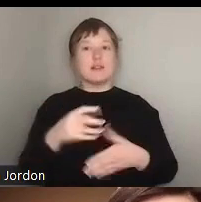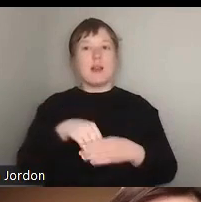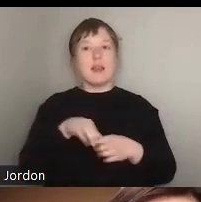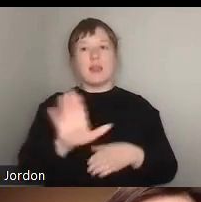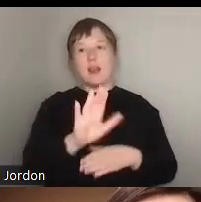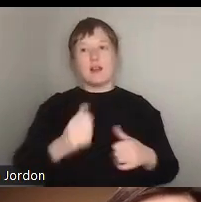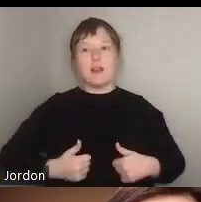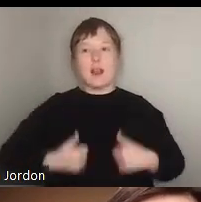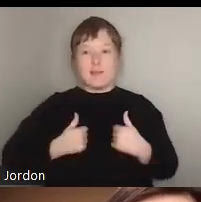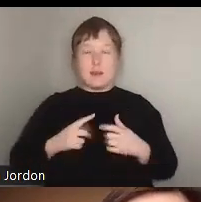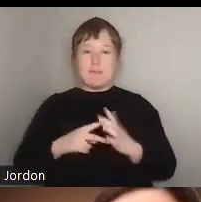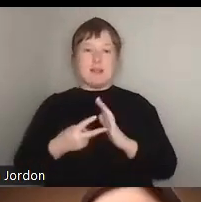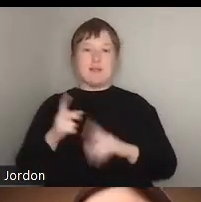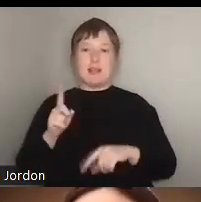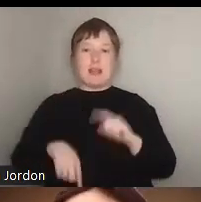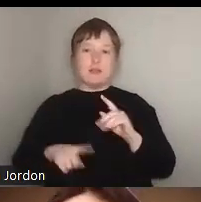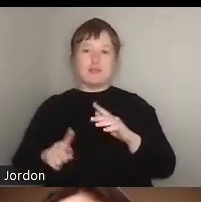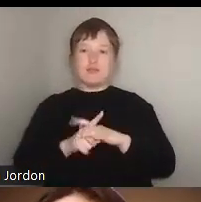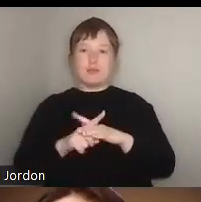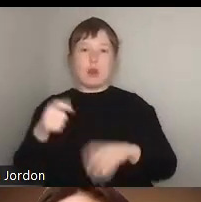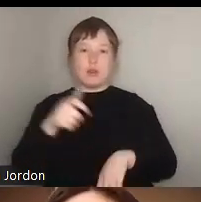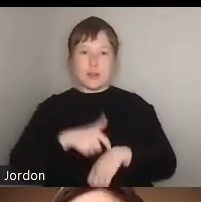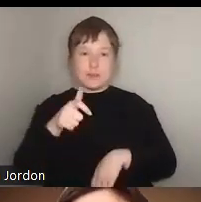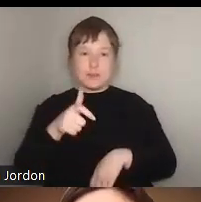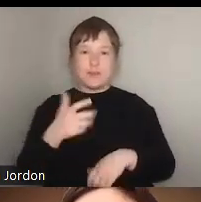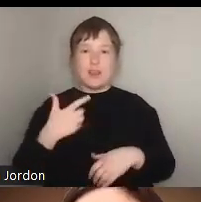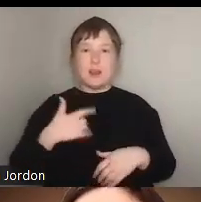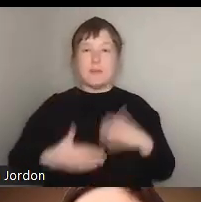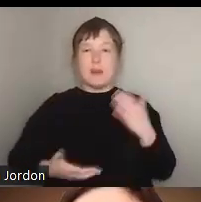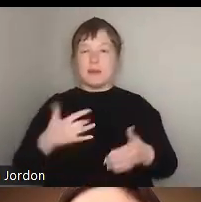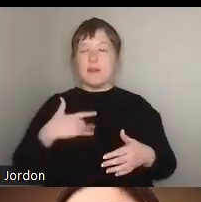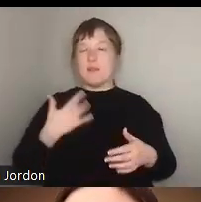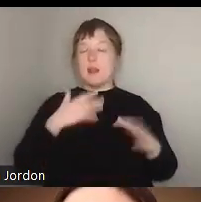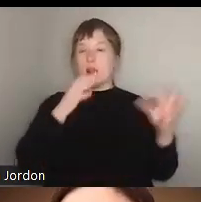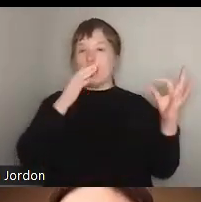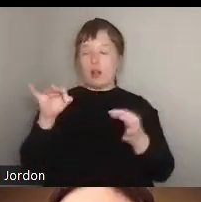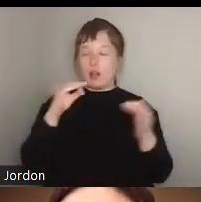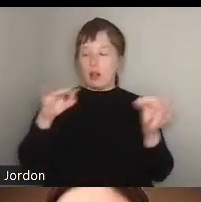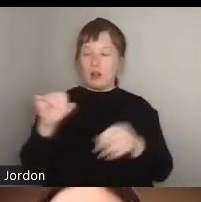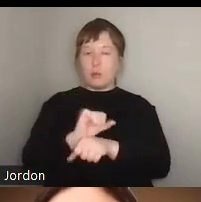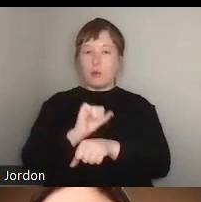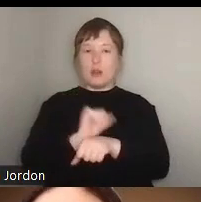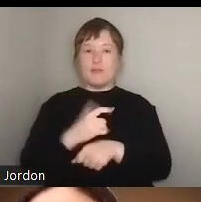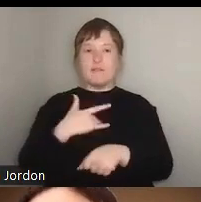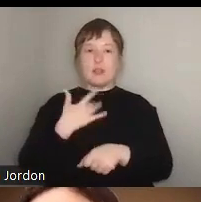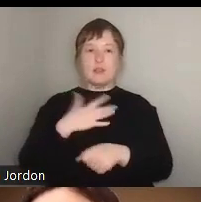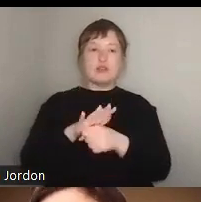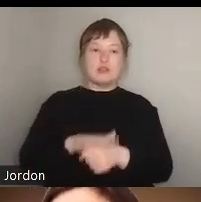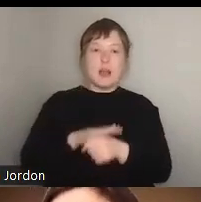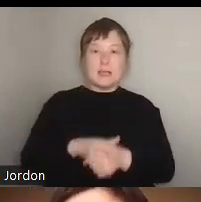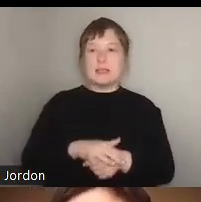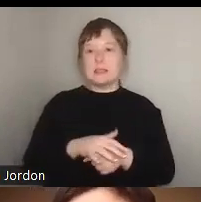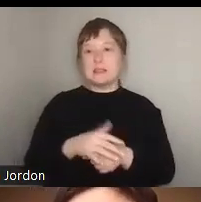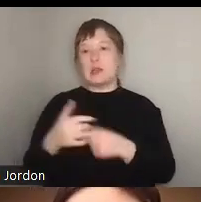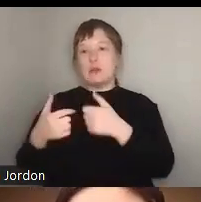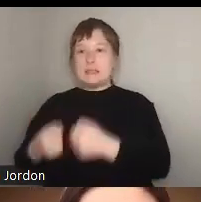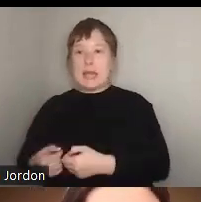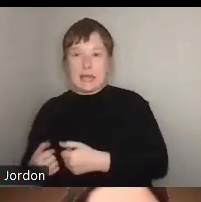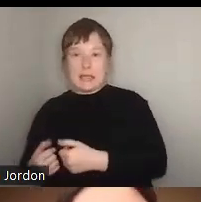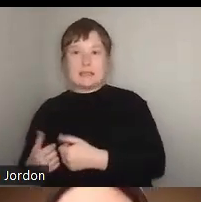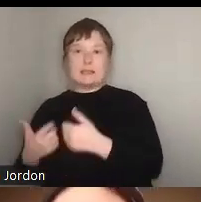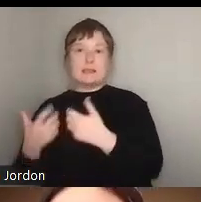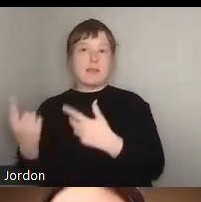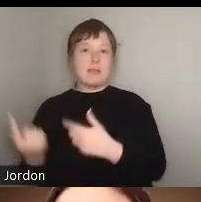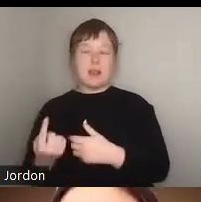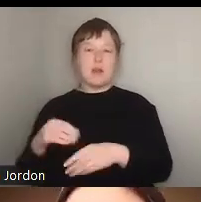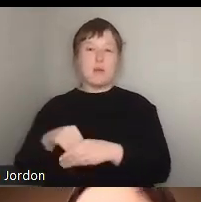late. The person might seem distracted while they're at work, and it can be because of that stress. And you don't know if they are receiving text messages while they're at